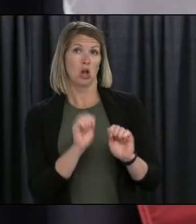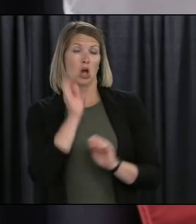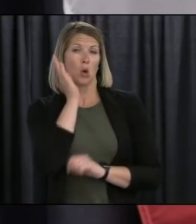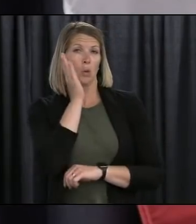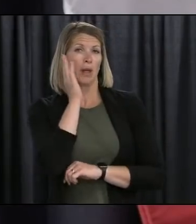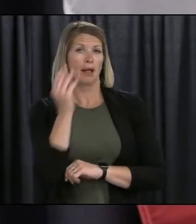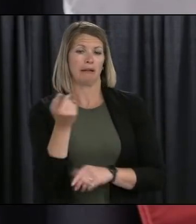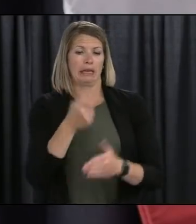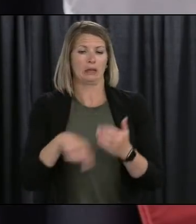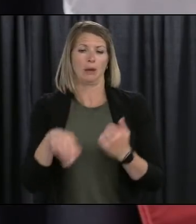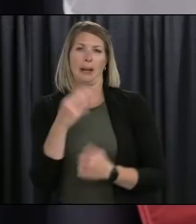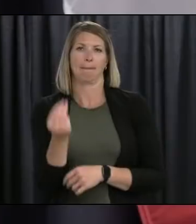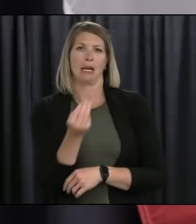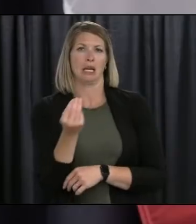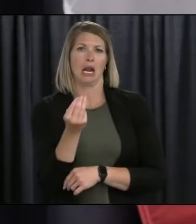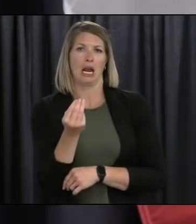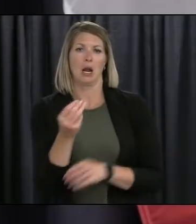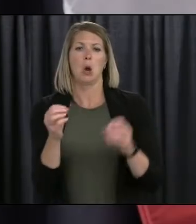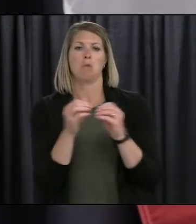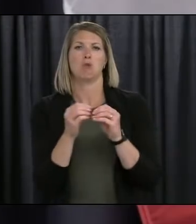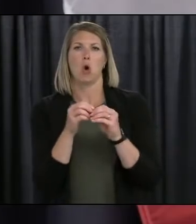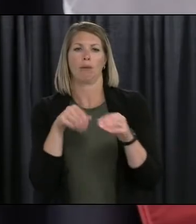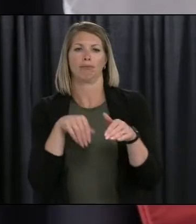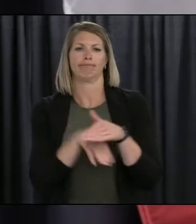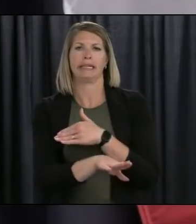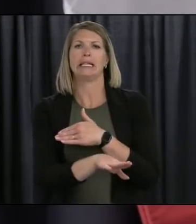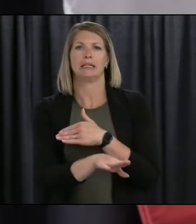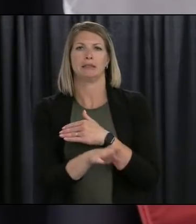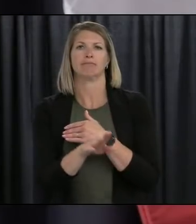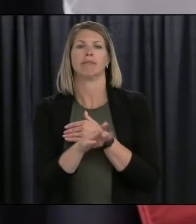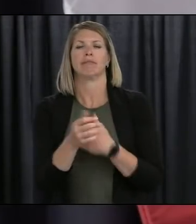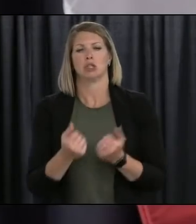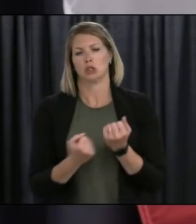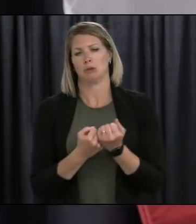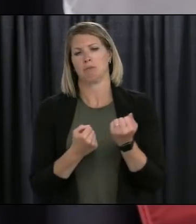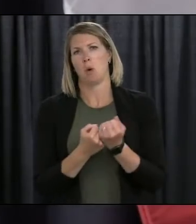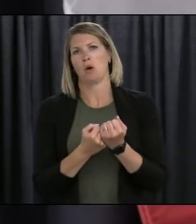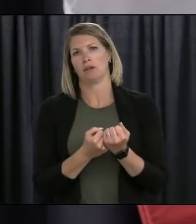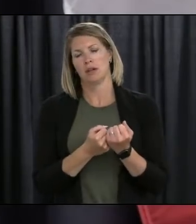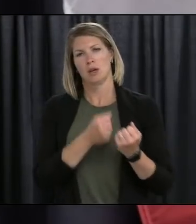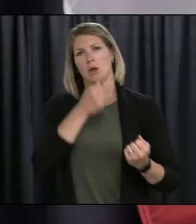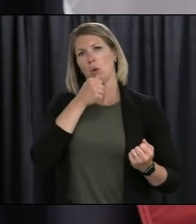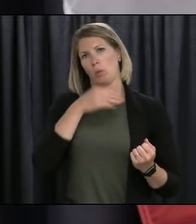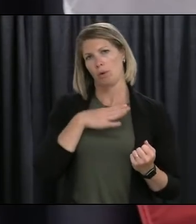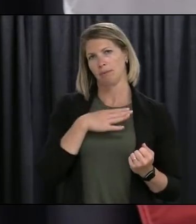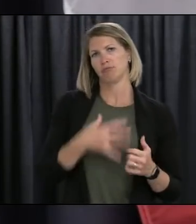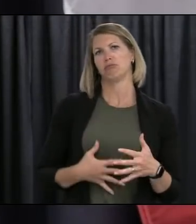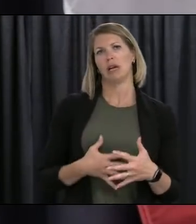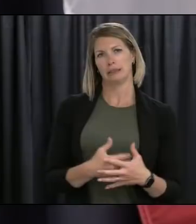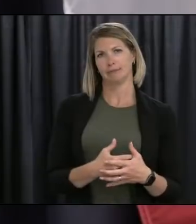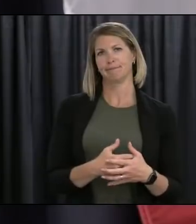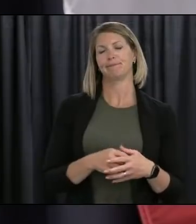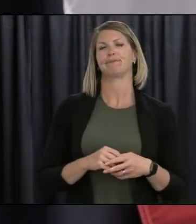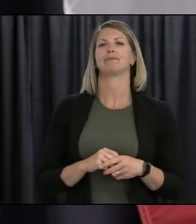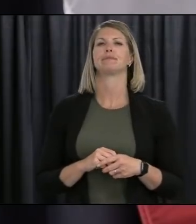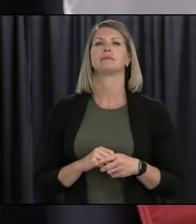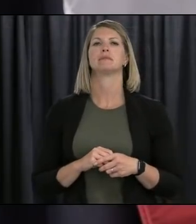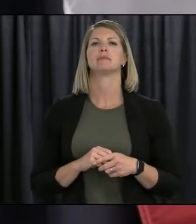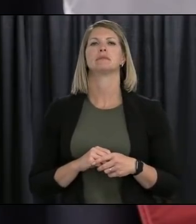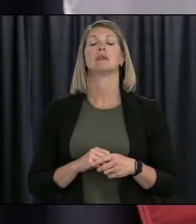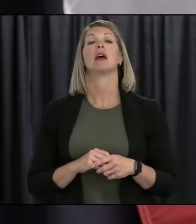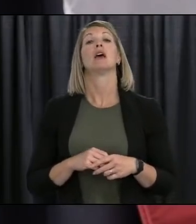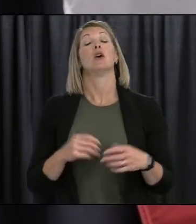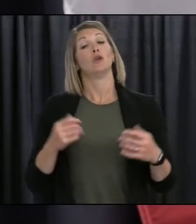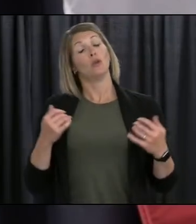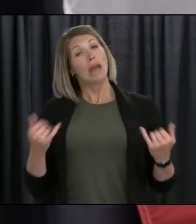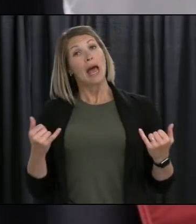one. So again, further steps towards what will be our new with COVID, life